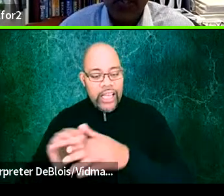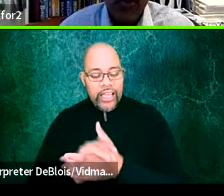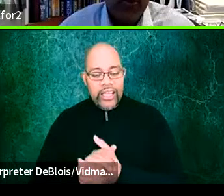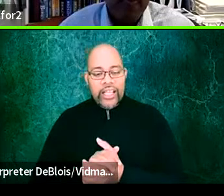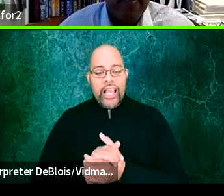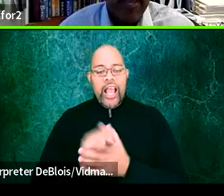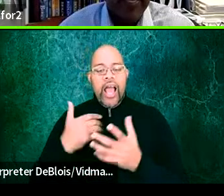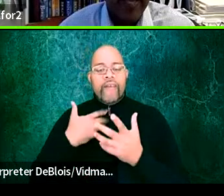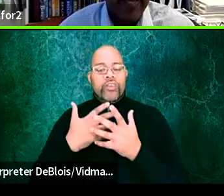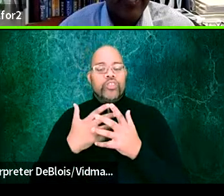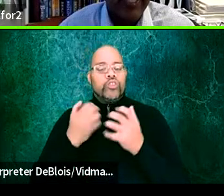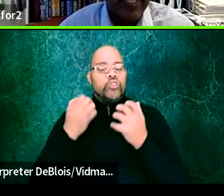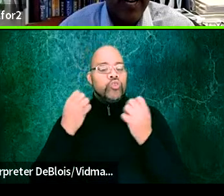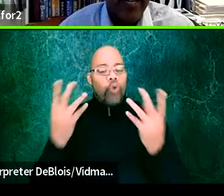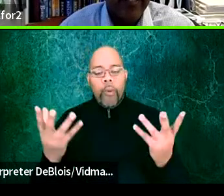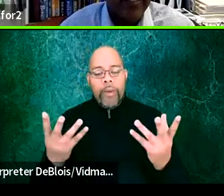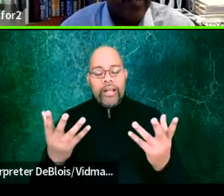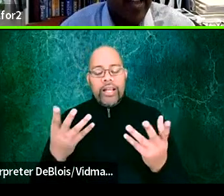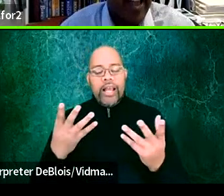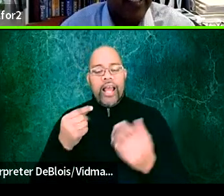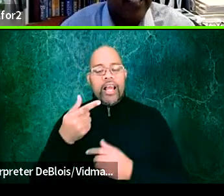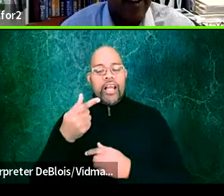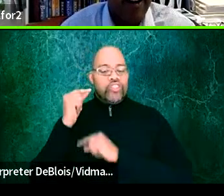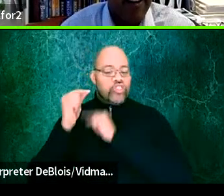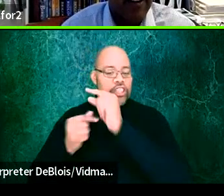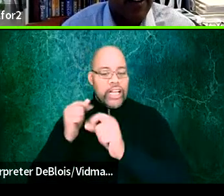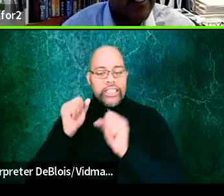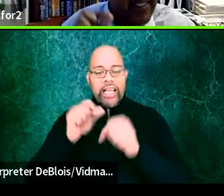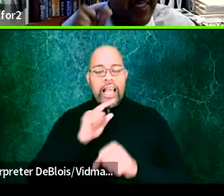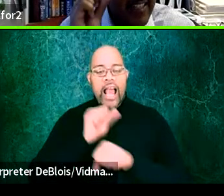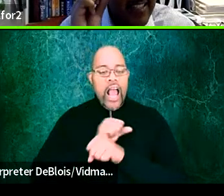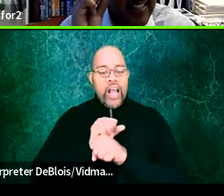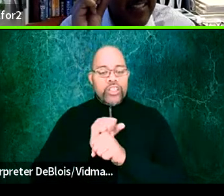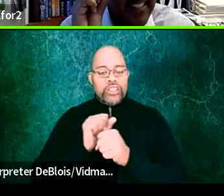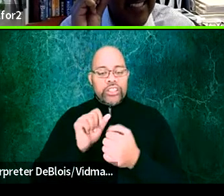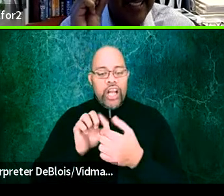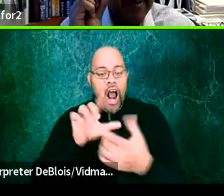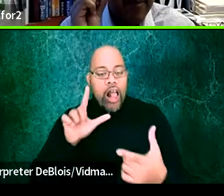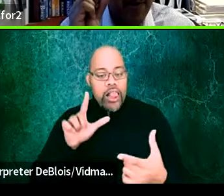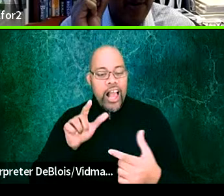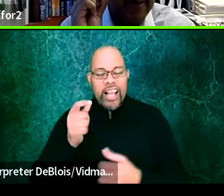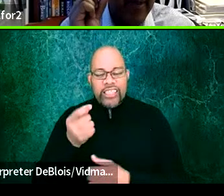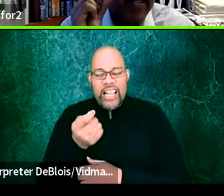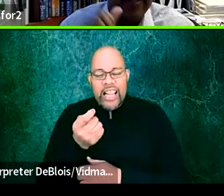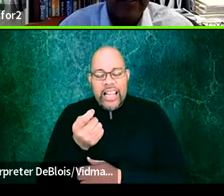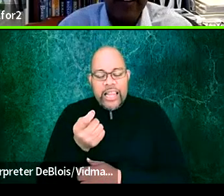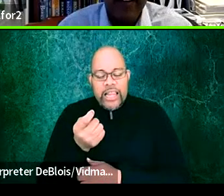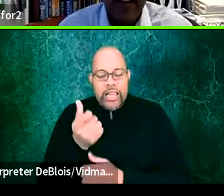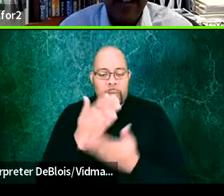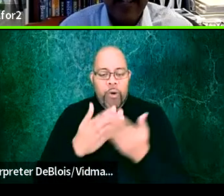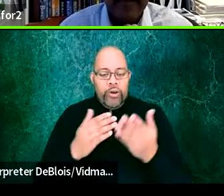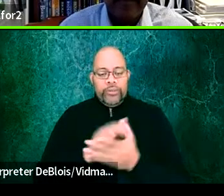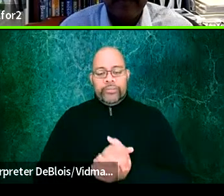there's so many, and genetics can actually unlock just a little small bit.